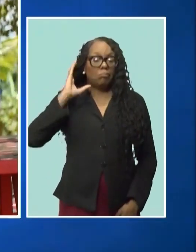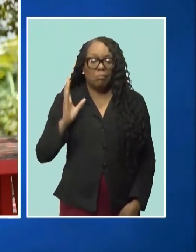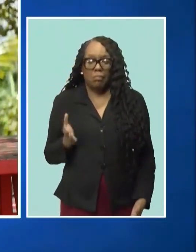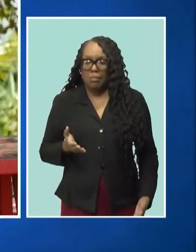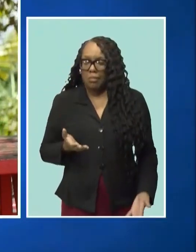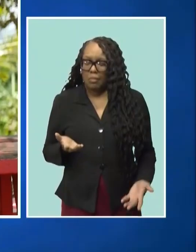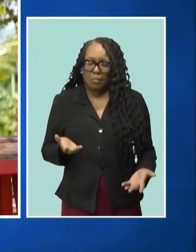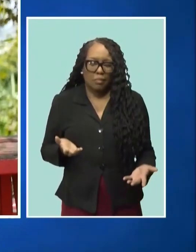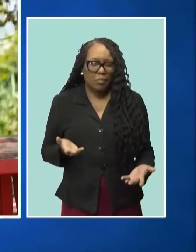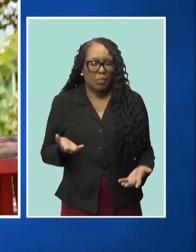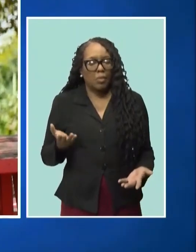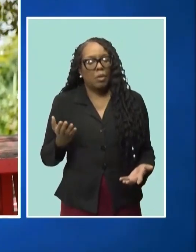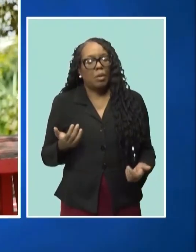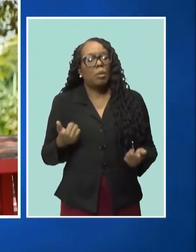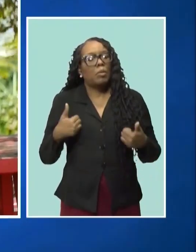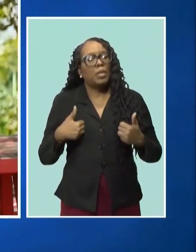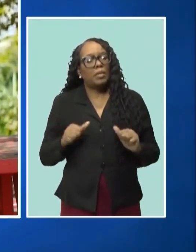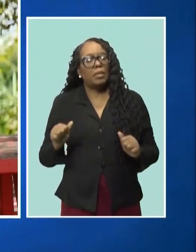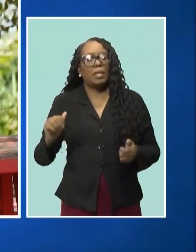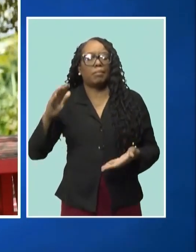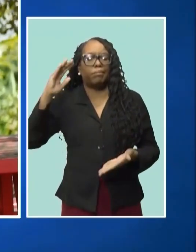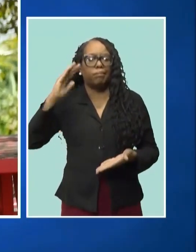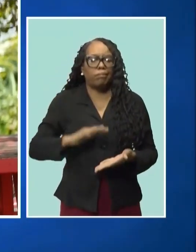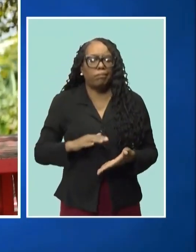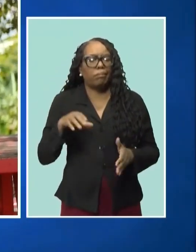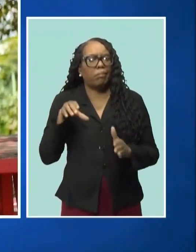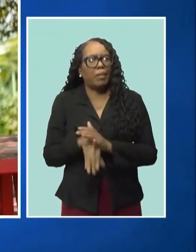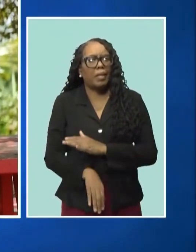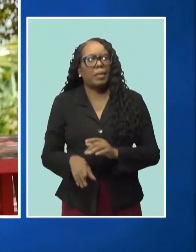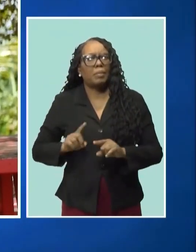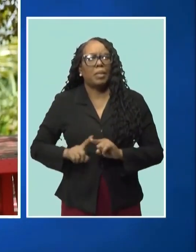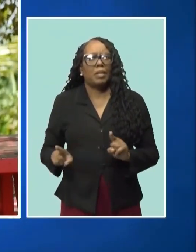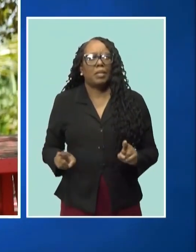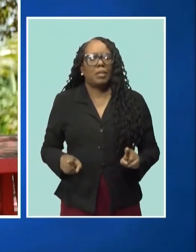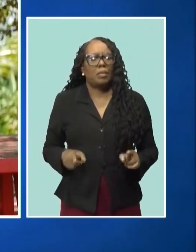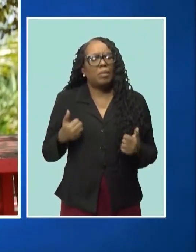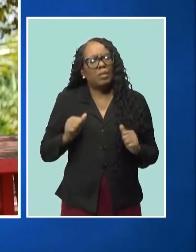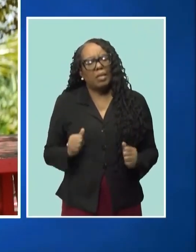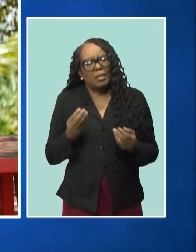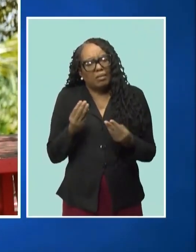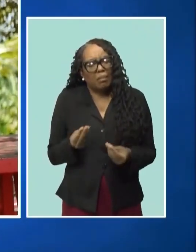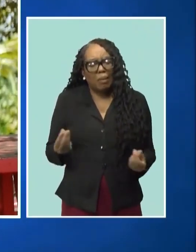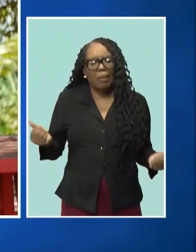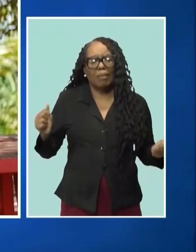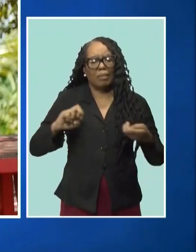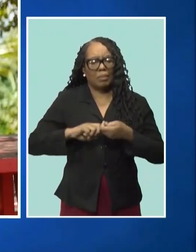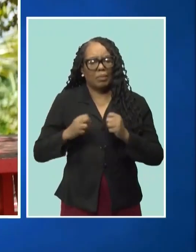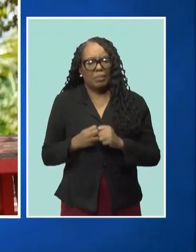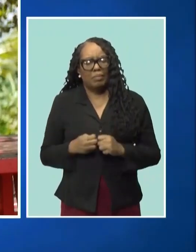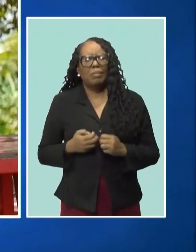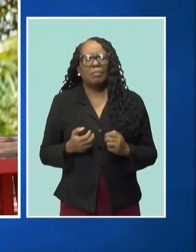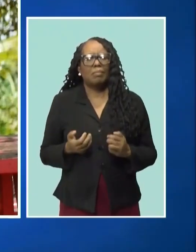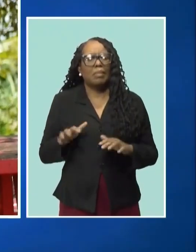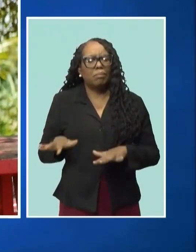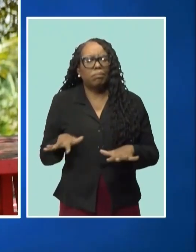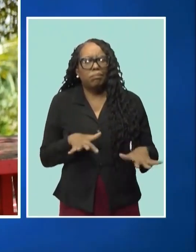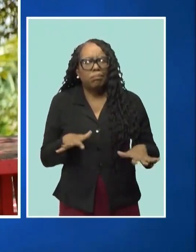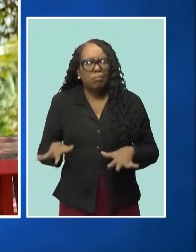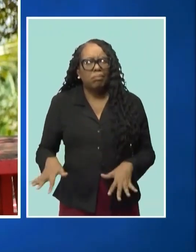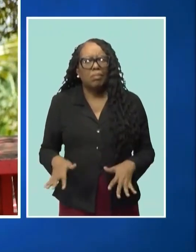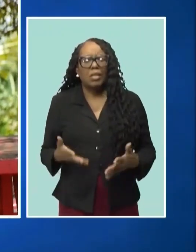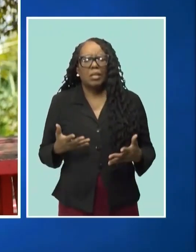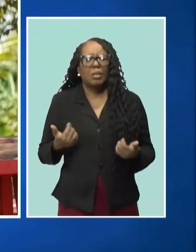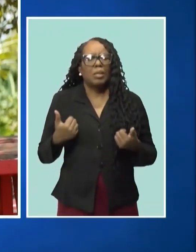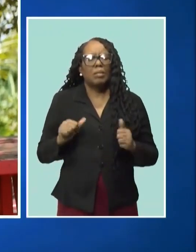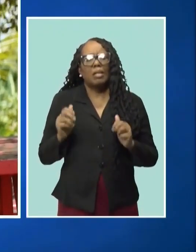it. But in the Pine, we try to settle things, You can settle things, the way you got to do it,